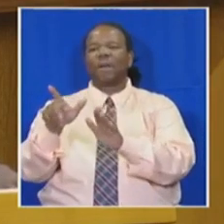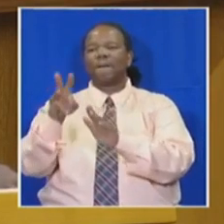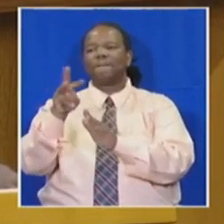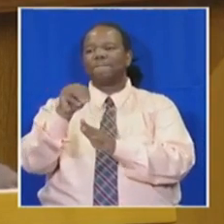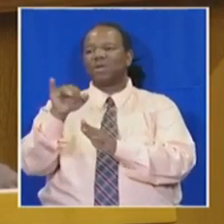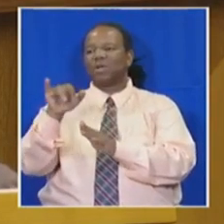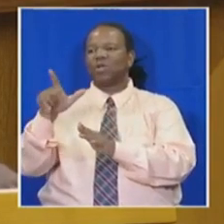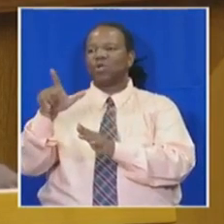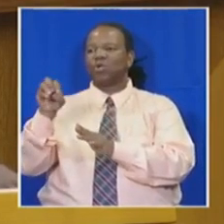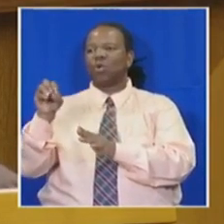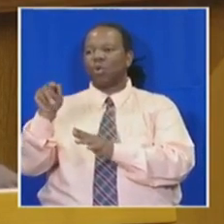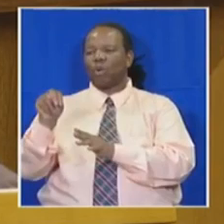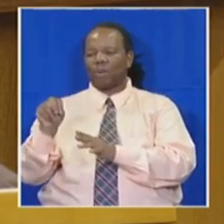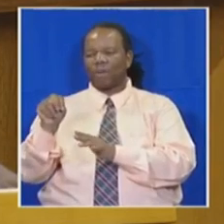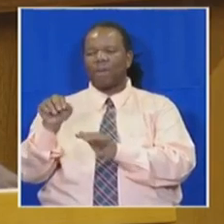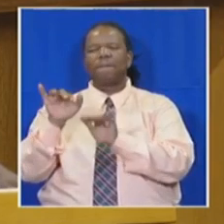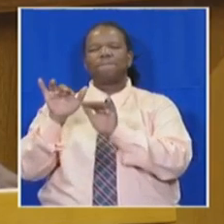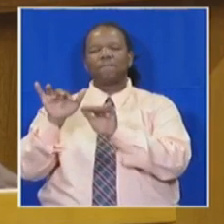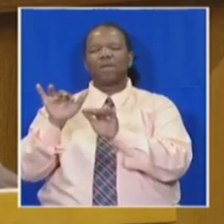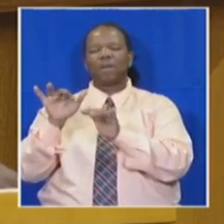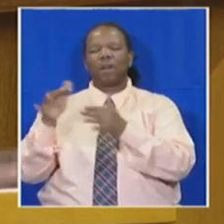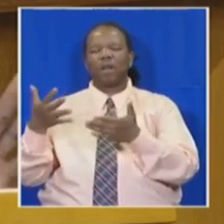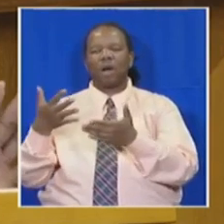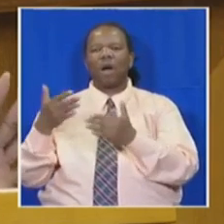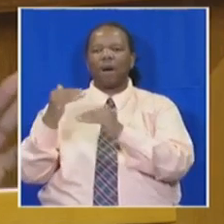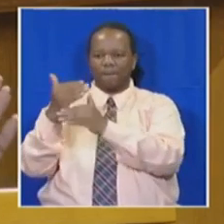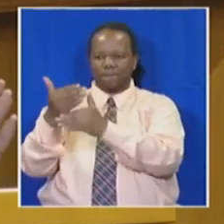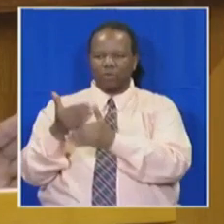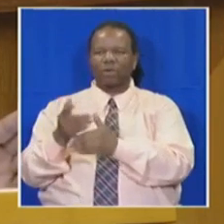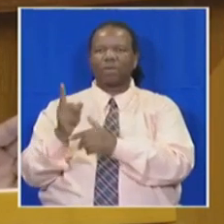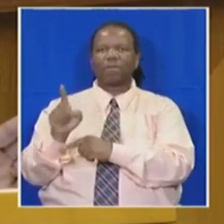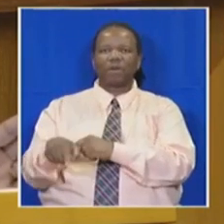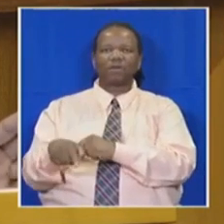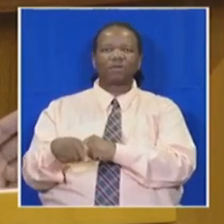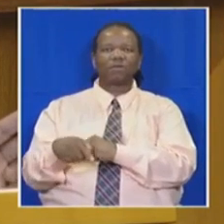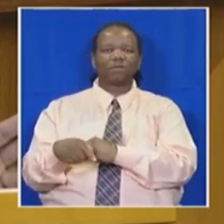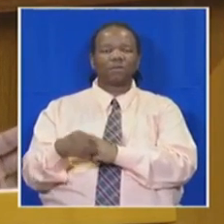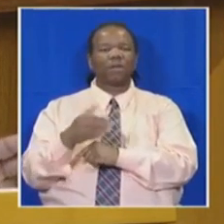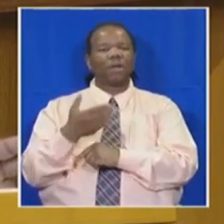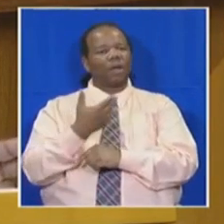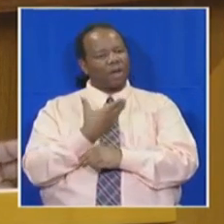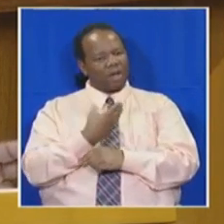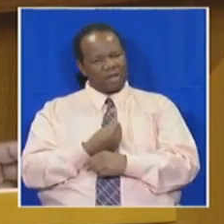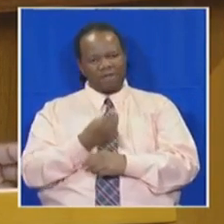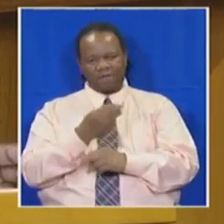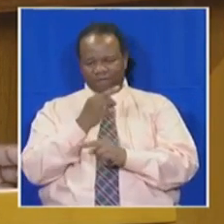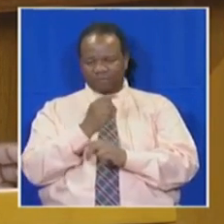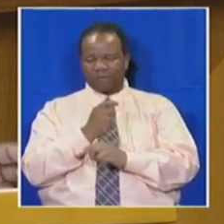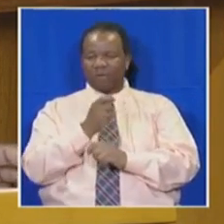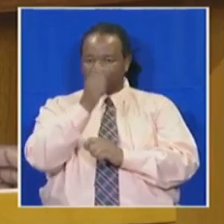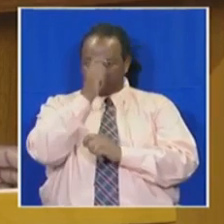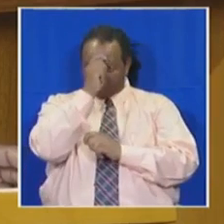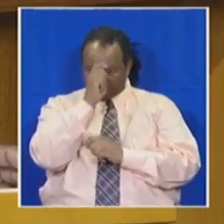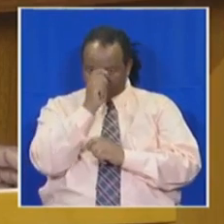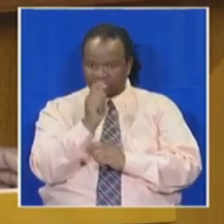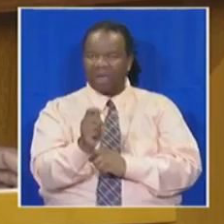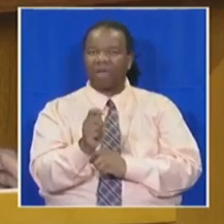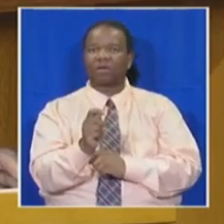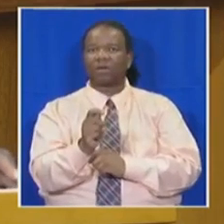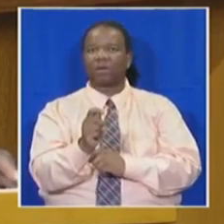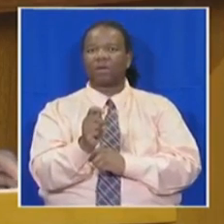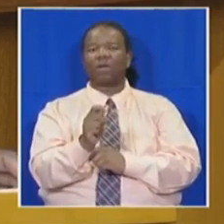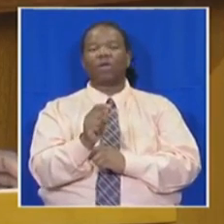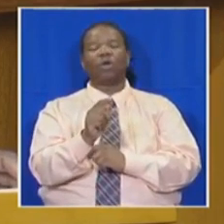this country, I beseech you, with all the respect that I have, to make these vital